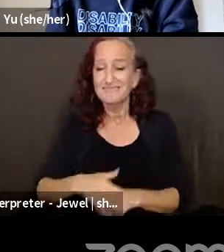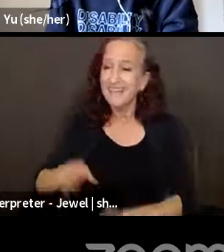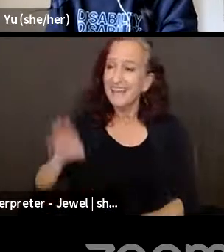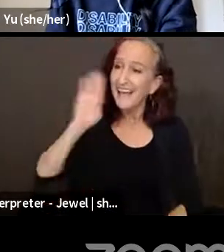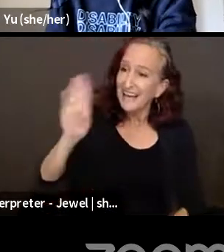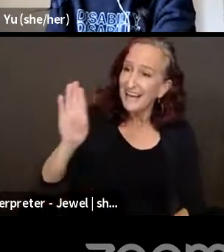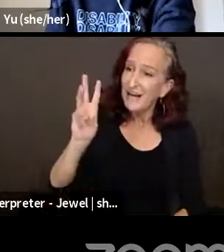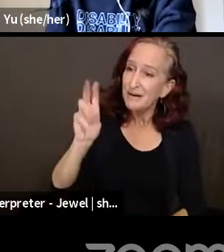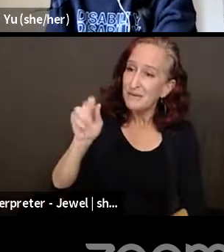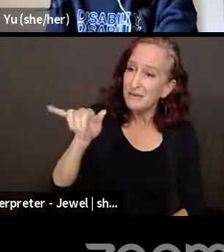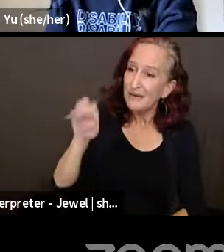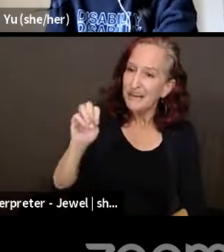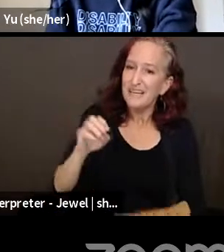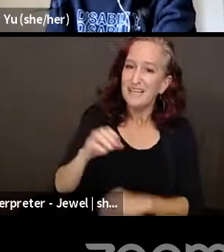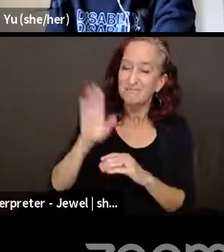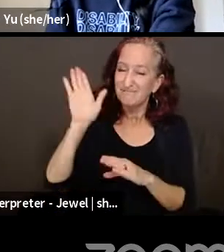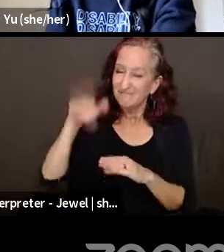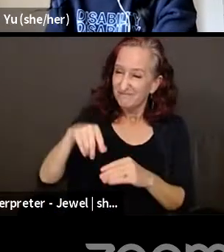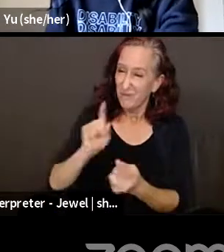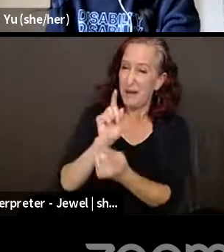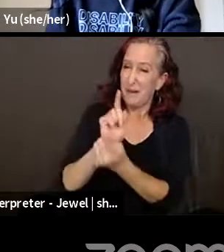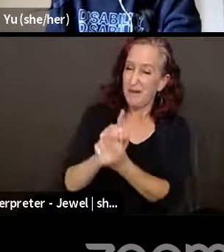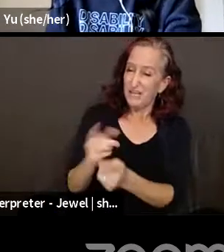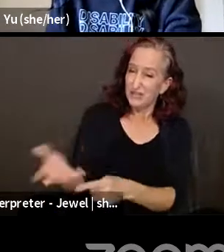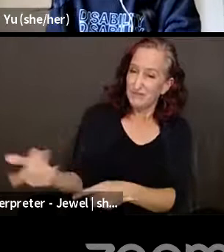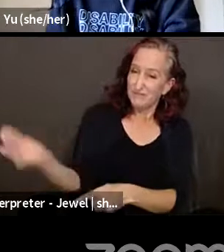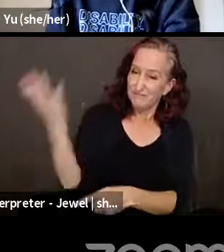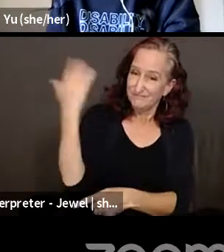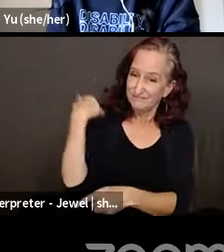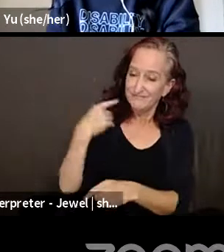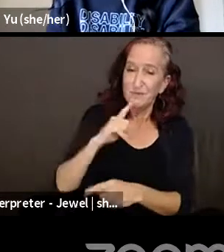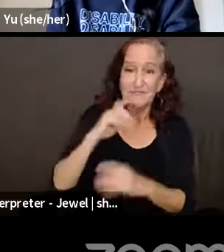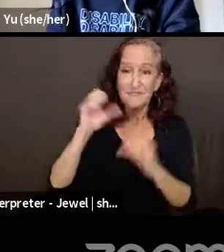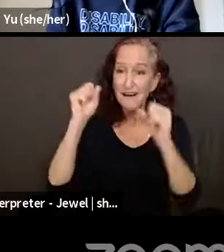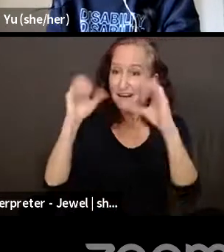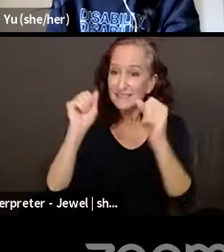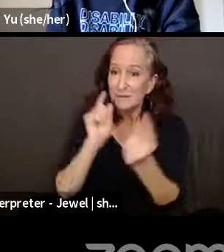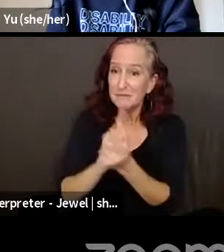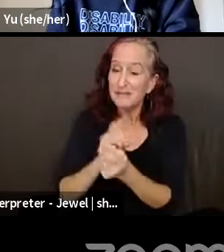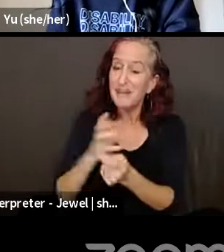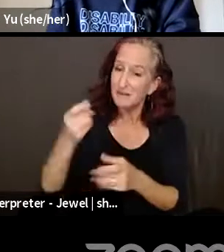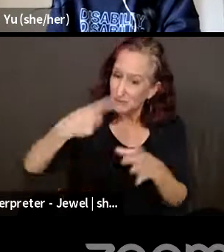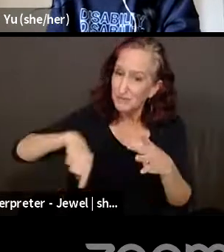awesome meeting you in those early days, and we had a lot of fun.